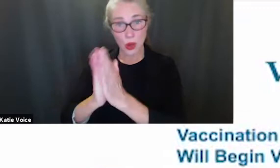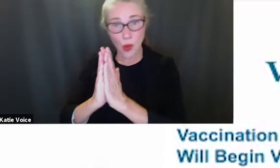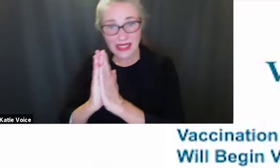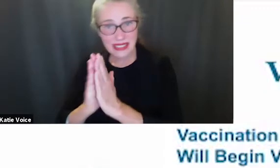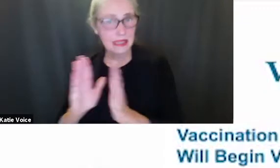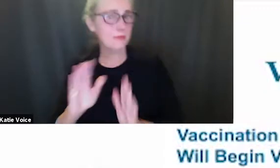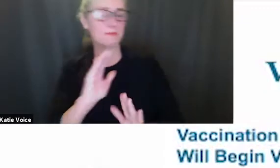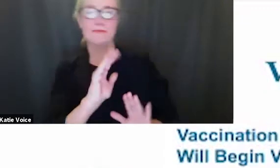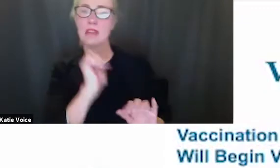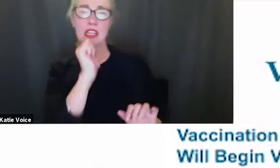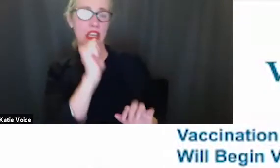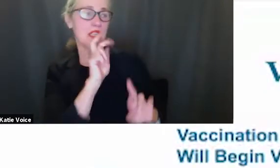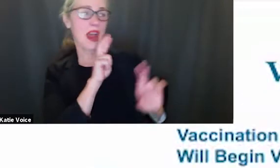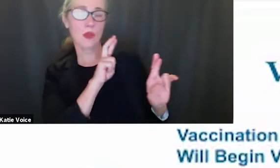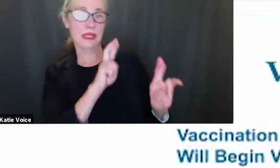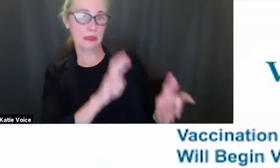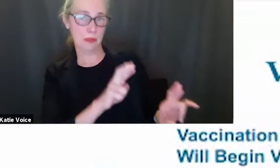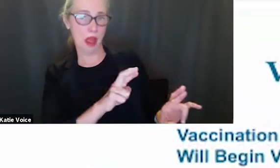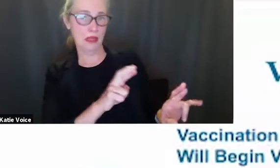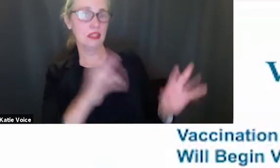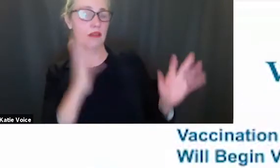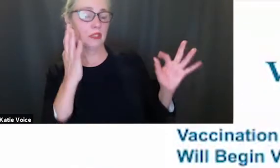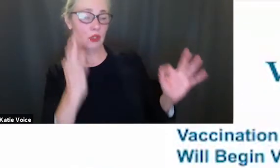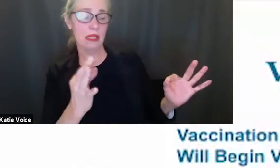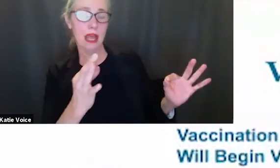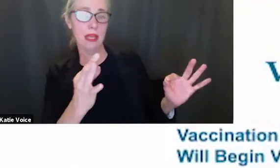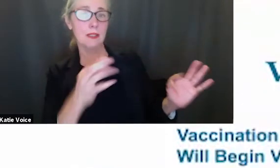of about noon today.